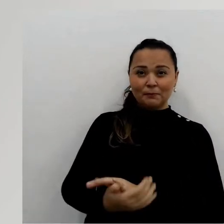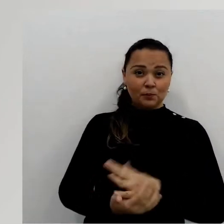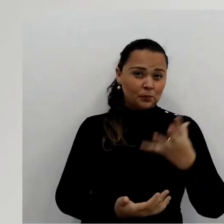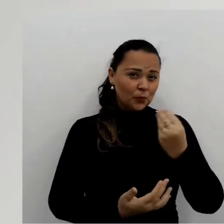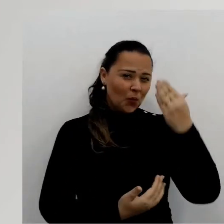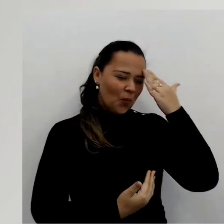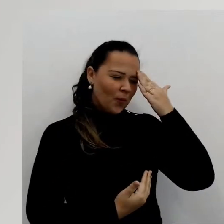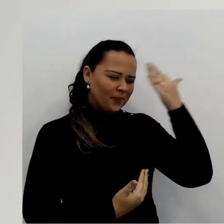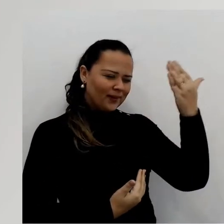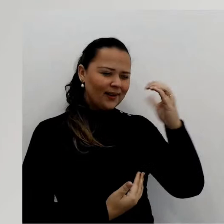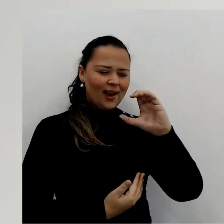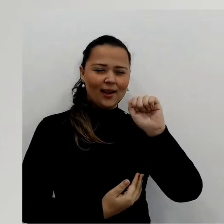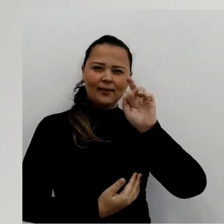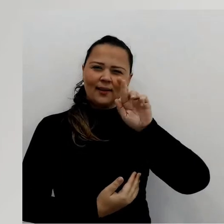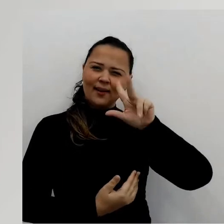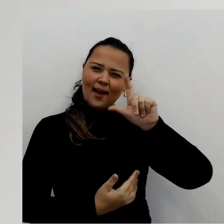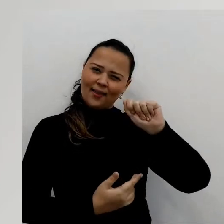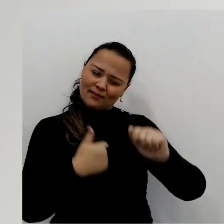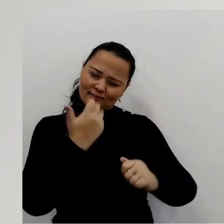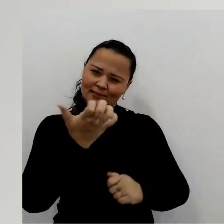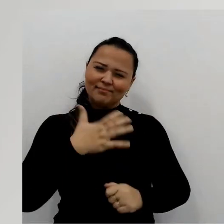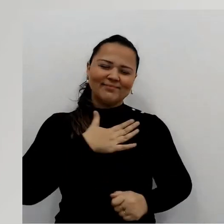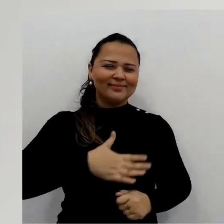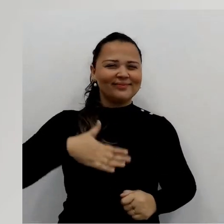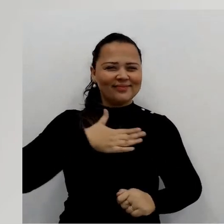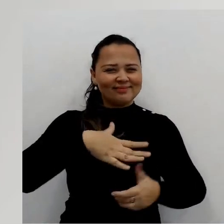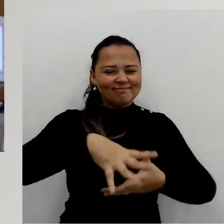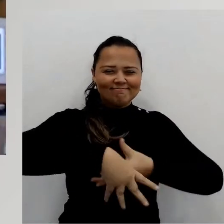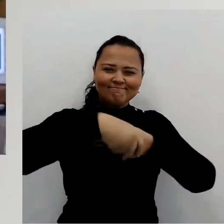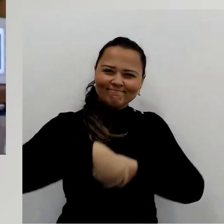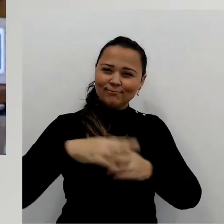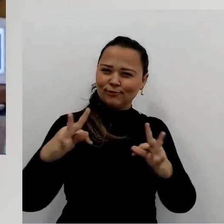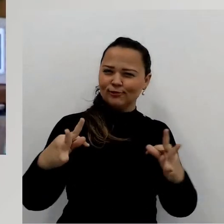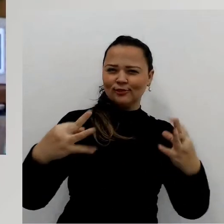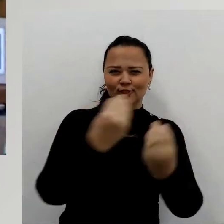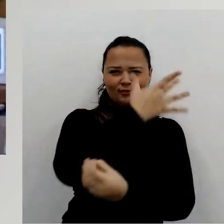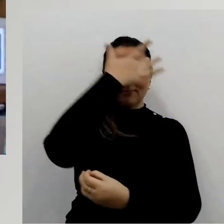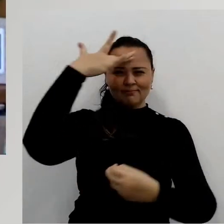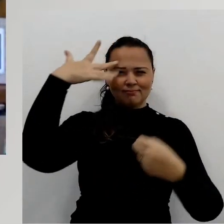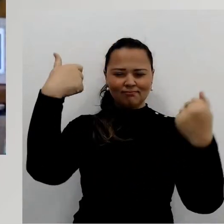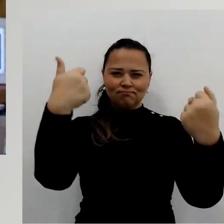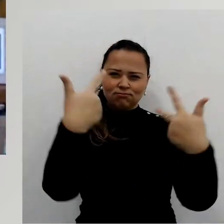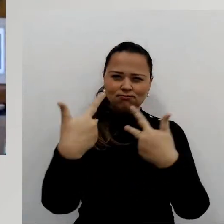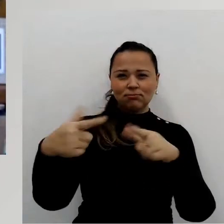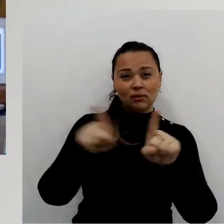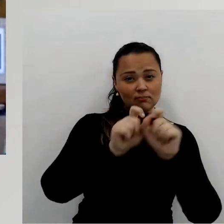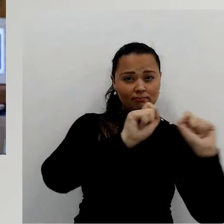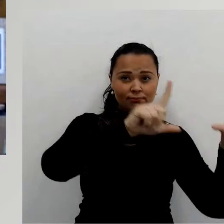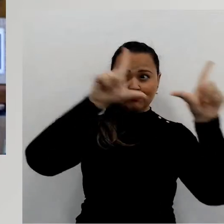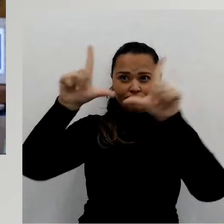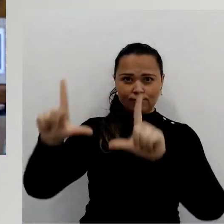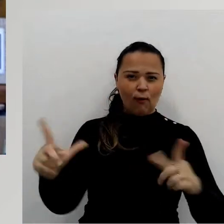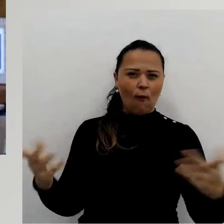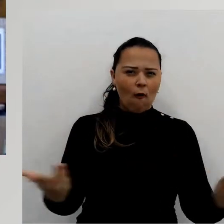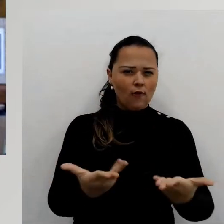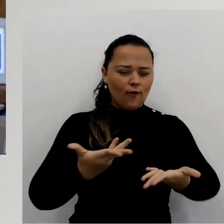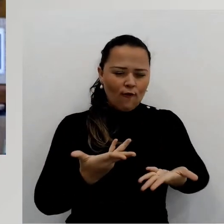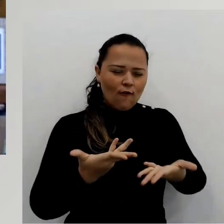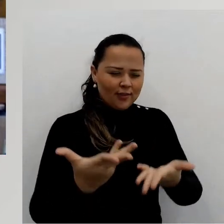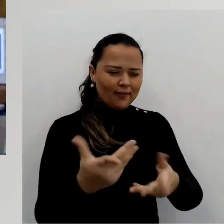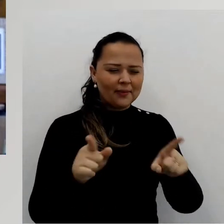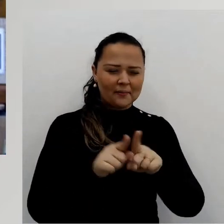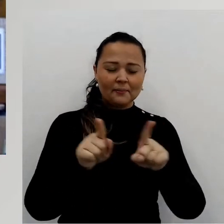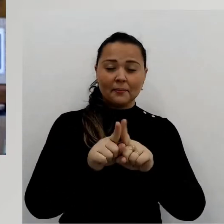you, Carla. I would like to greet everyone here, ladies and gentlemen, all the panelists and guests,